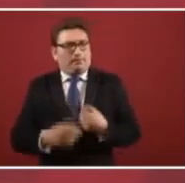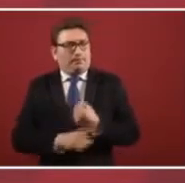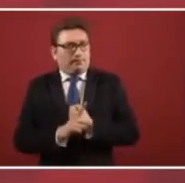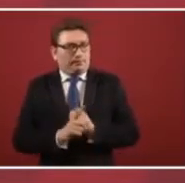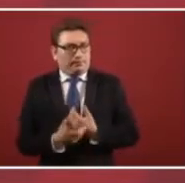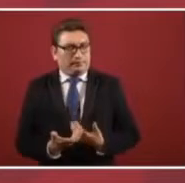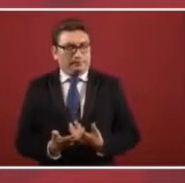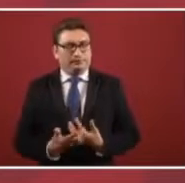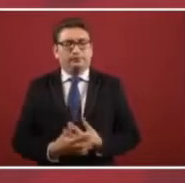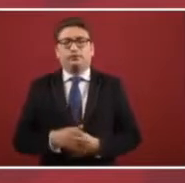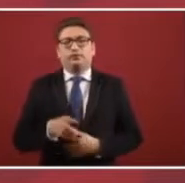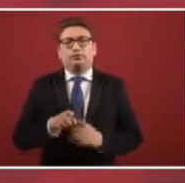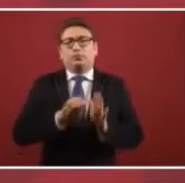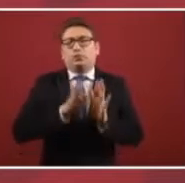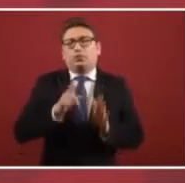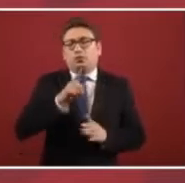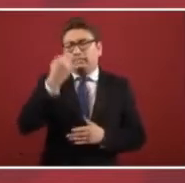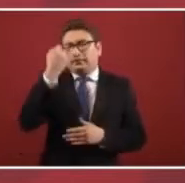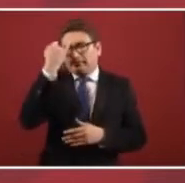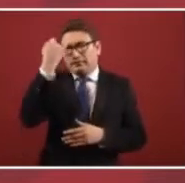Imagine